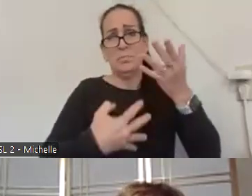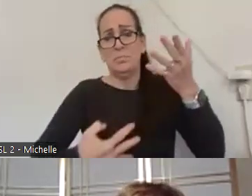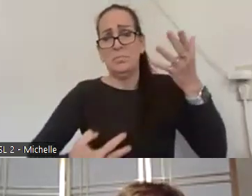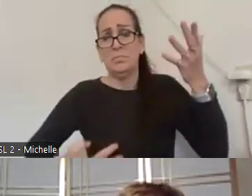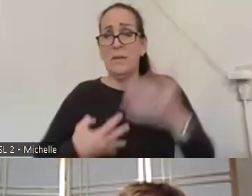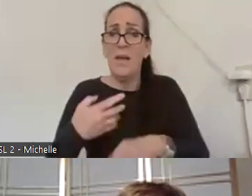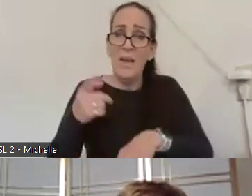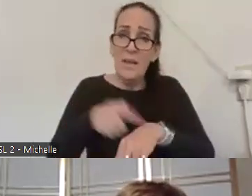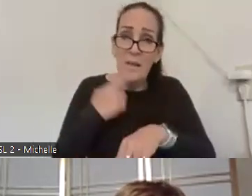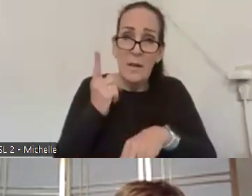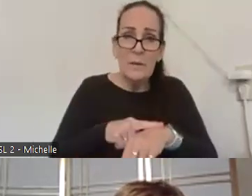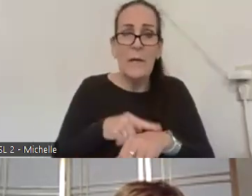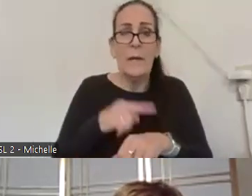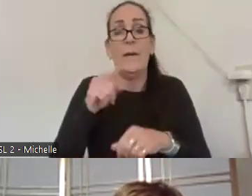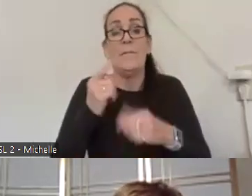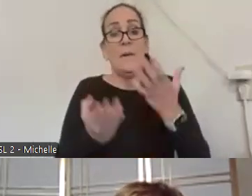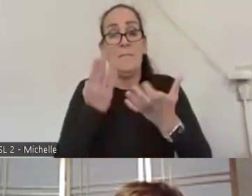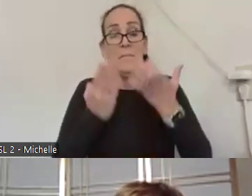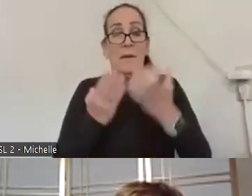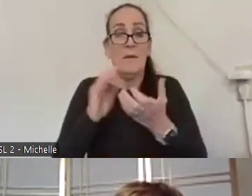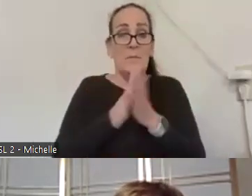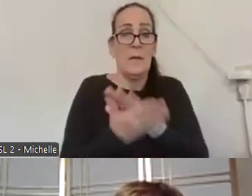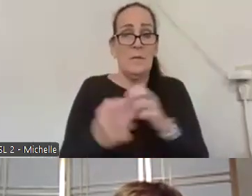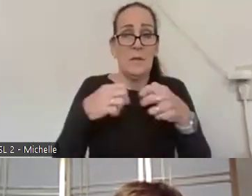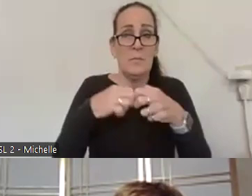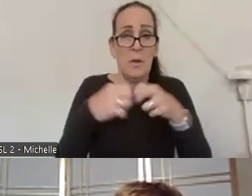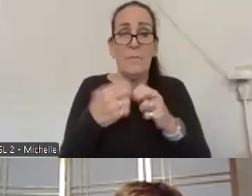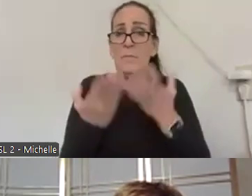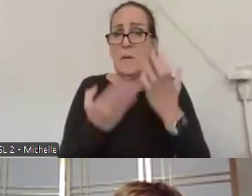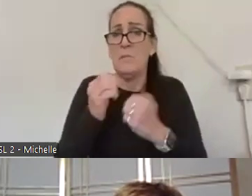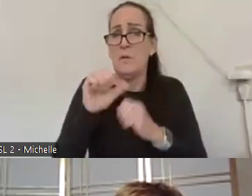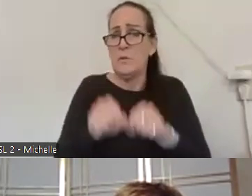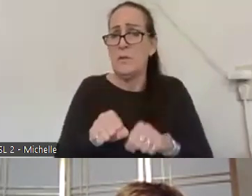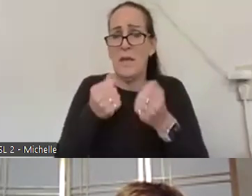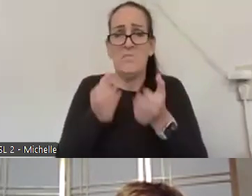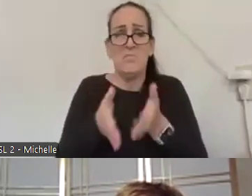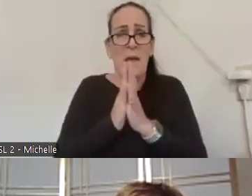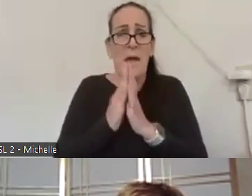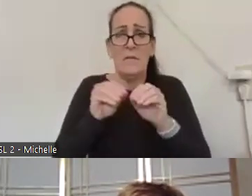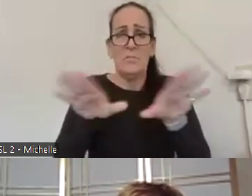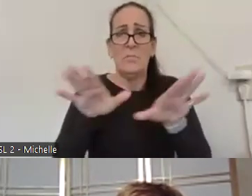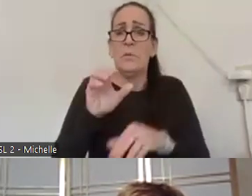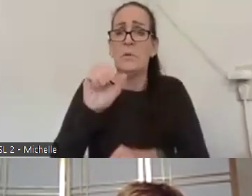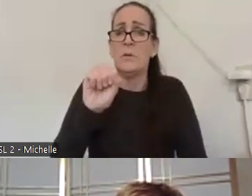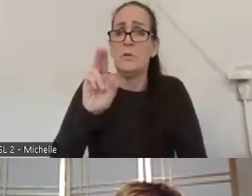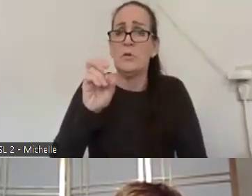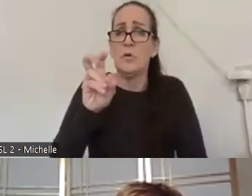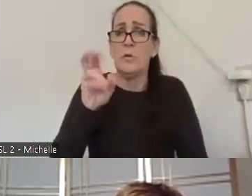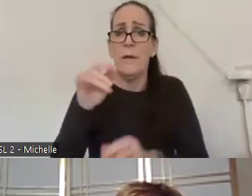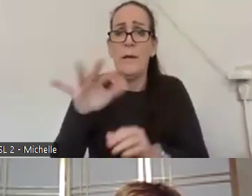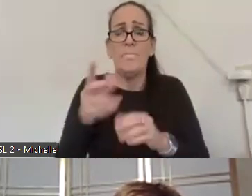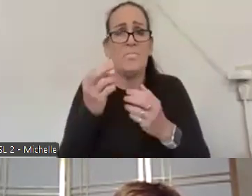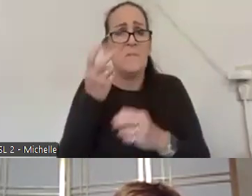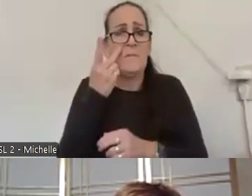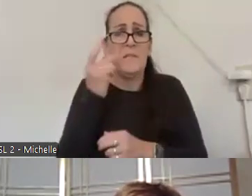continues to decline. So if we can get a survey around the state to see what the wait lists look like, and see if there's strategies to